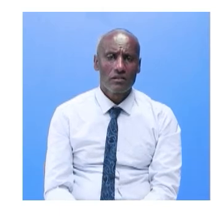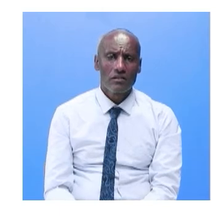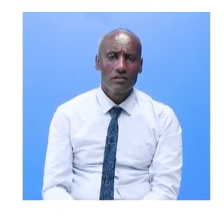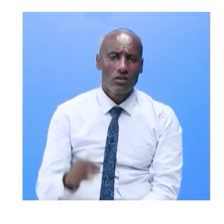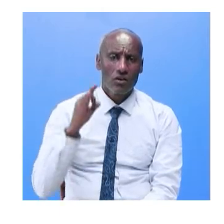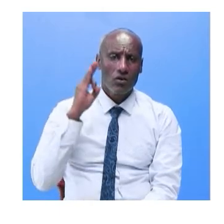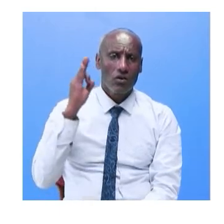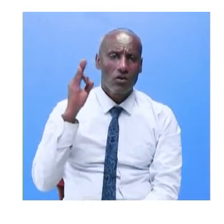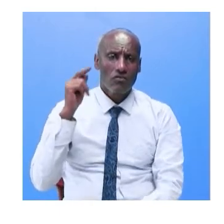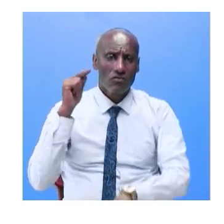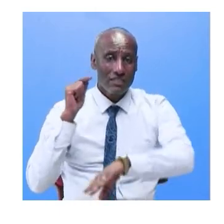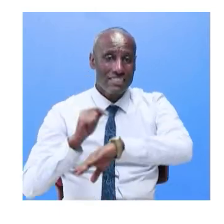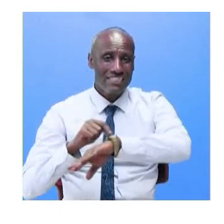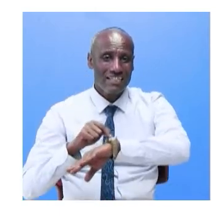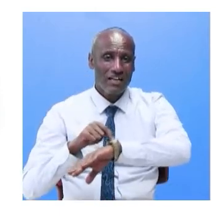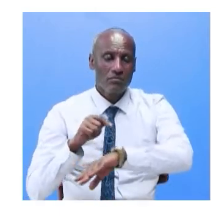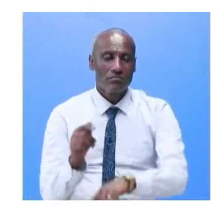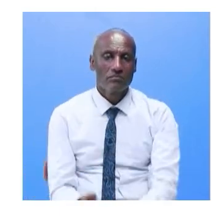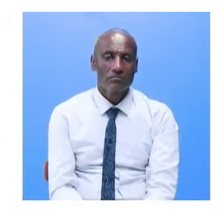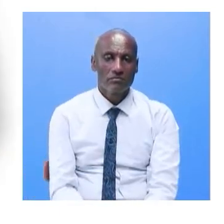of time.